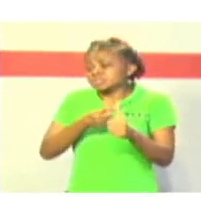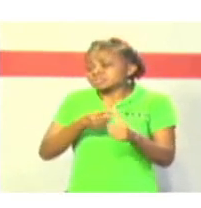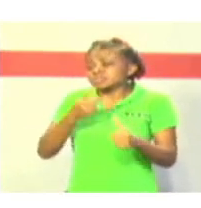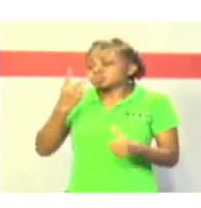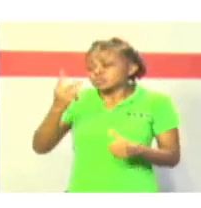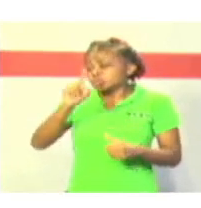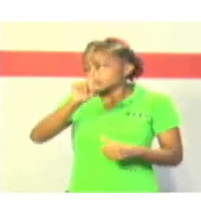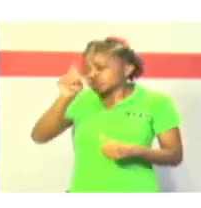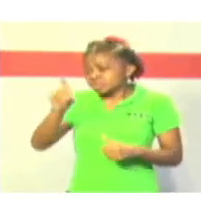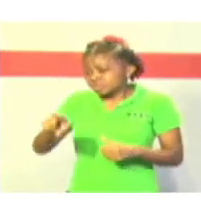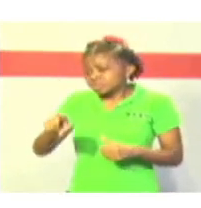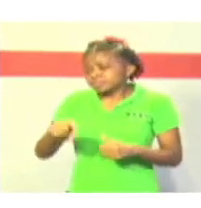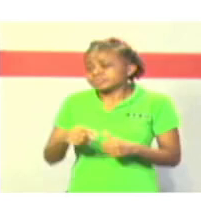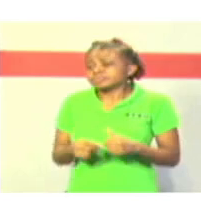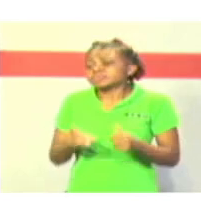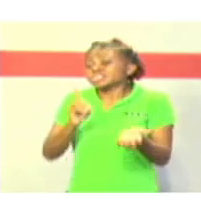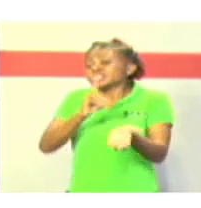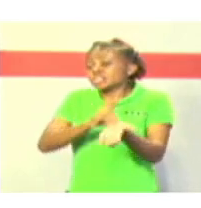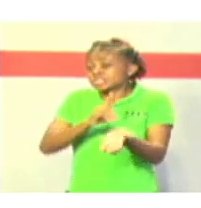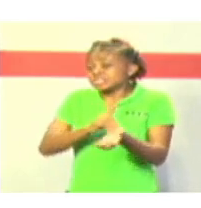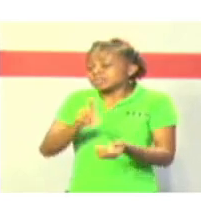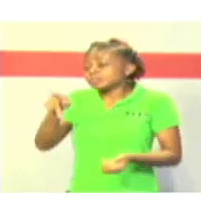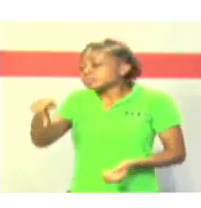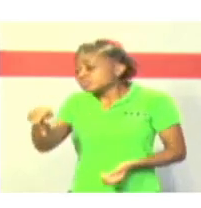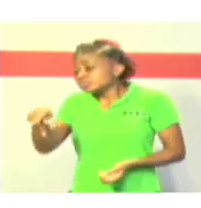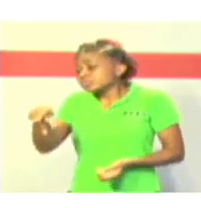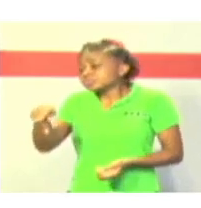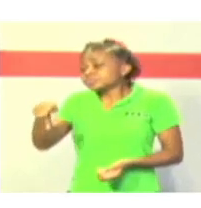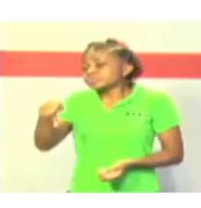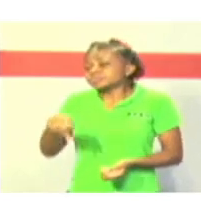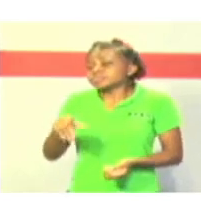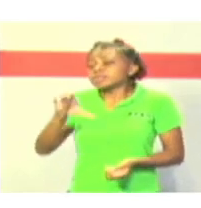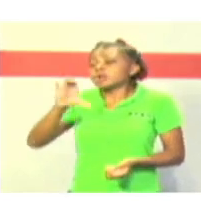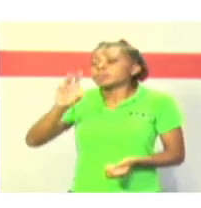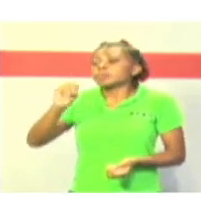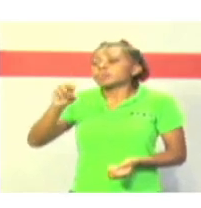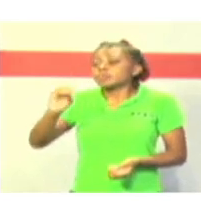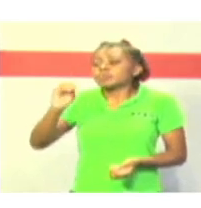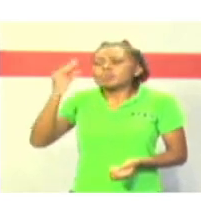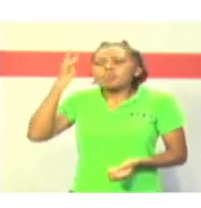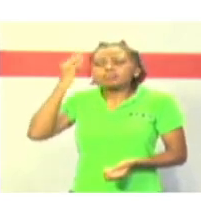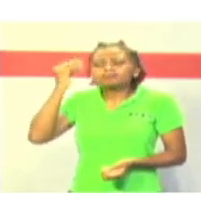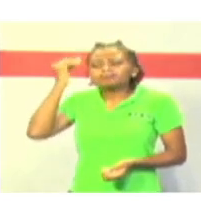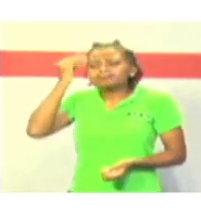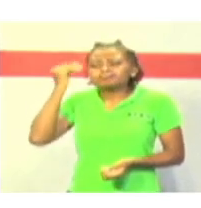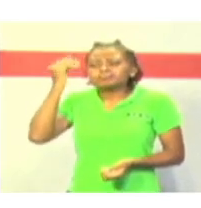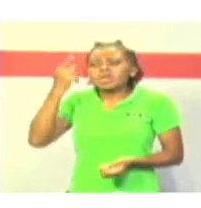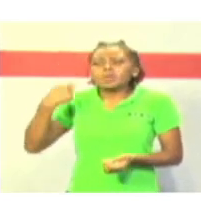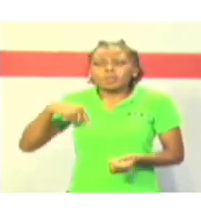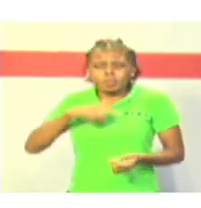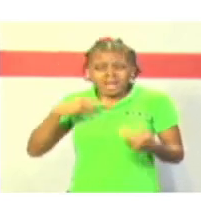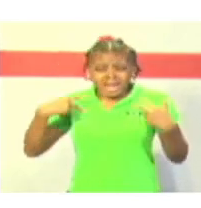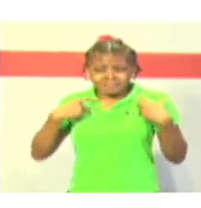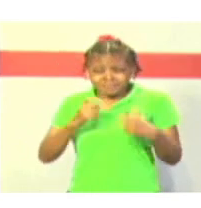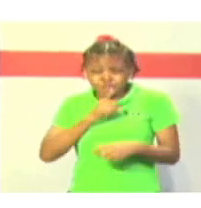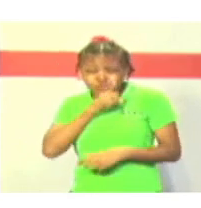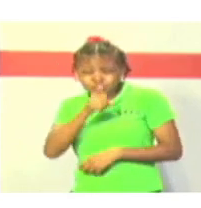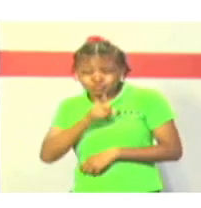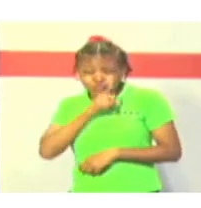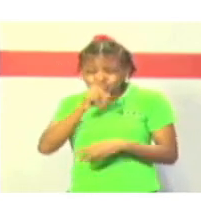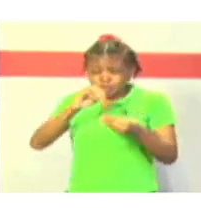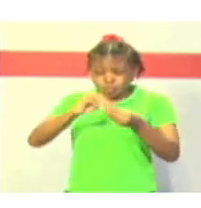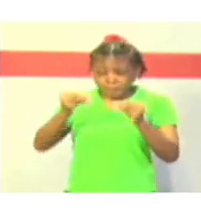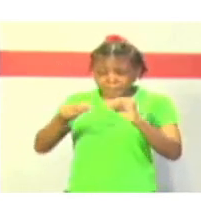Dr. Parasram. Dr. Parasram, I was wondering if we have the actual figures in terms of how